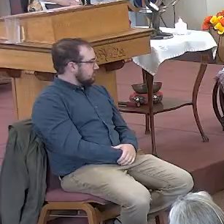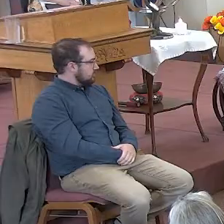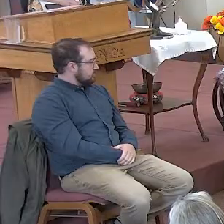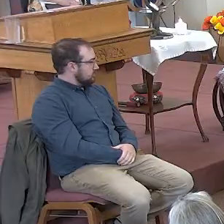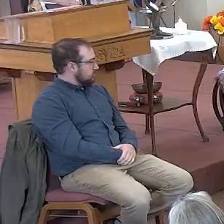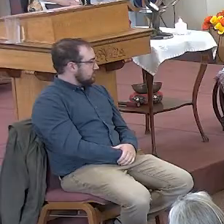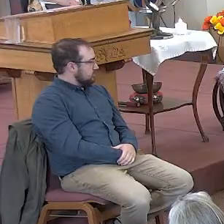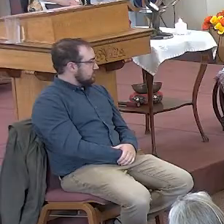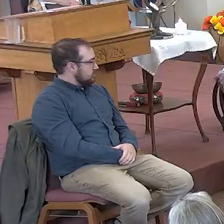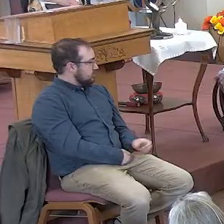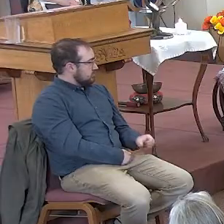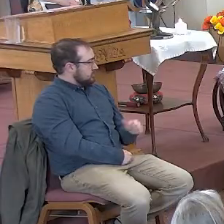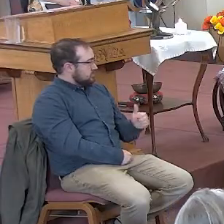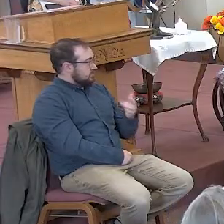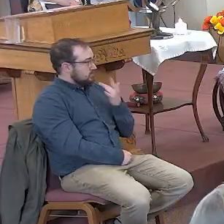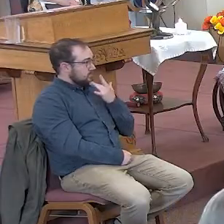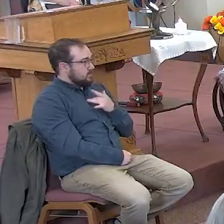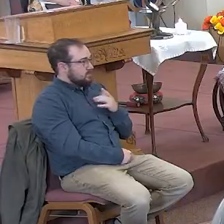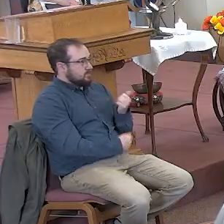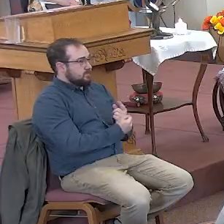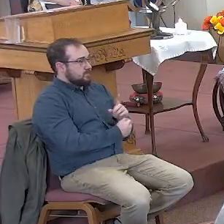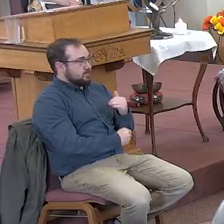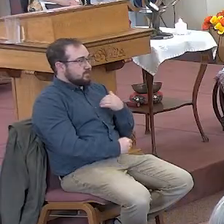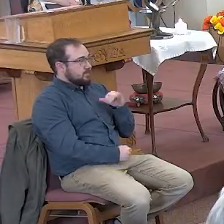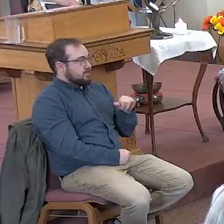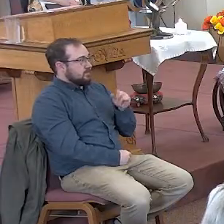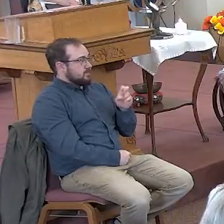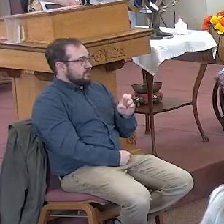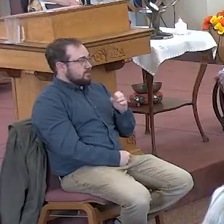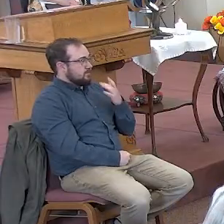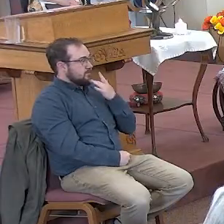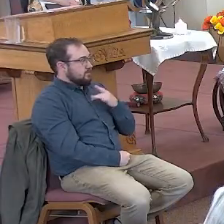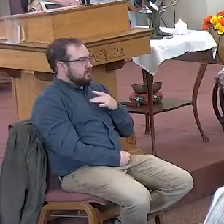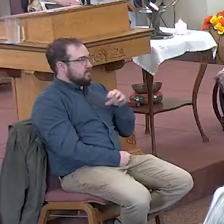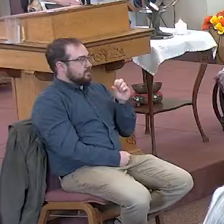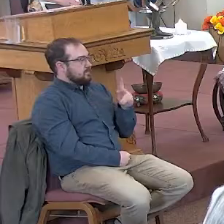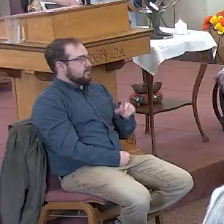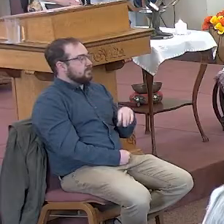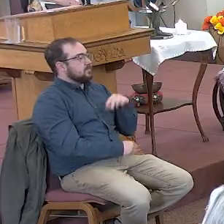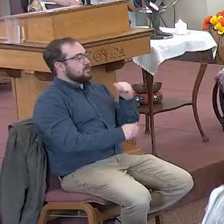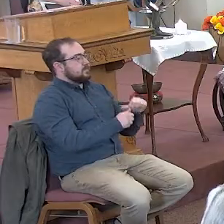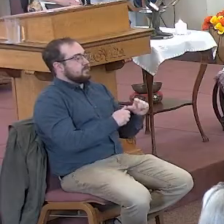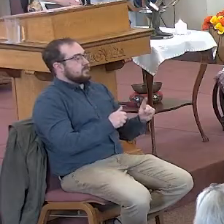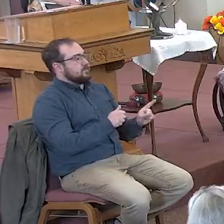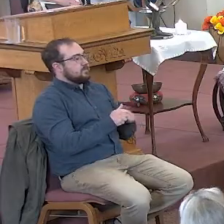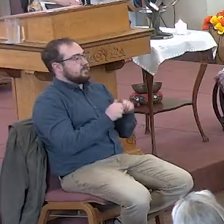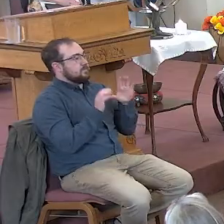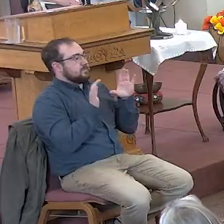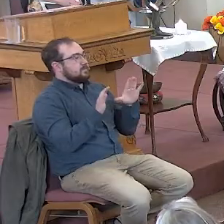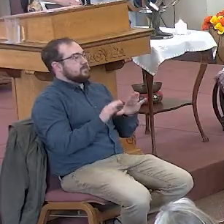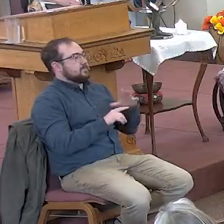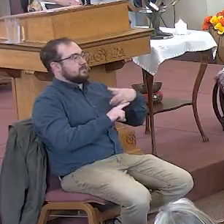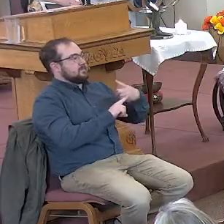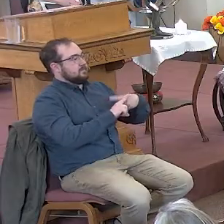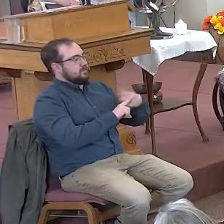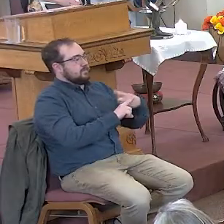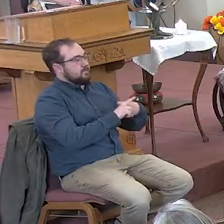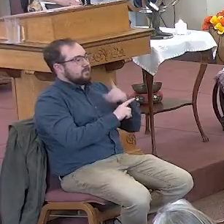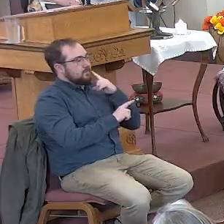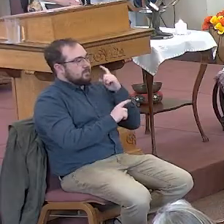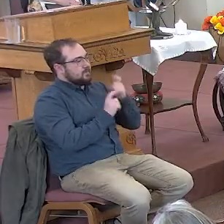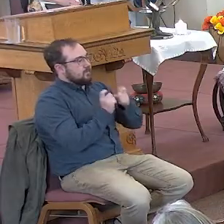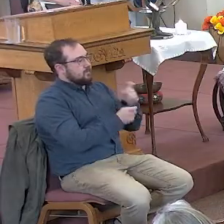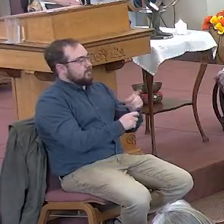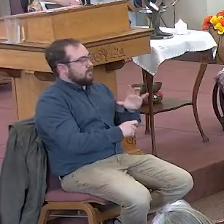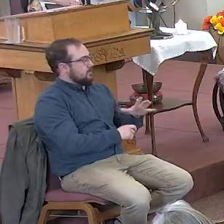birthday, anyone have a June birthday? No. Okay, well remember, the first Sunday of the month, I will give you guys